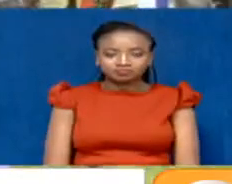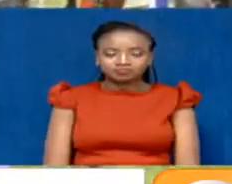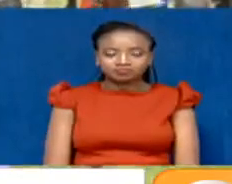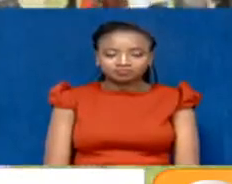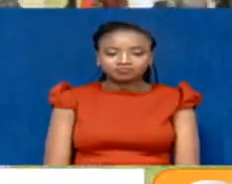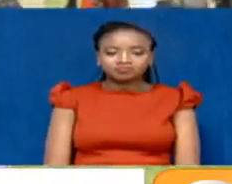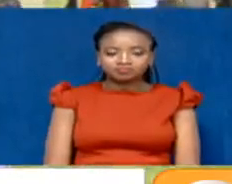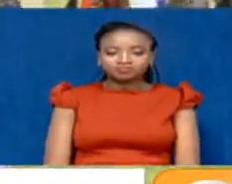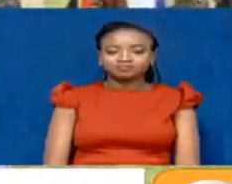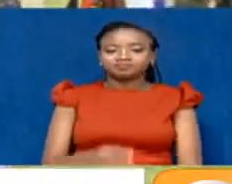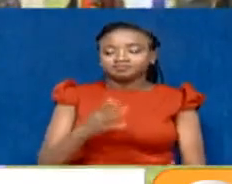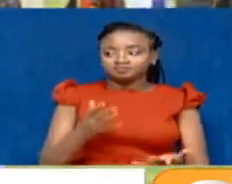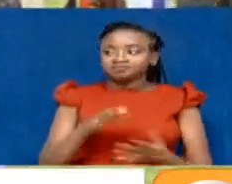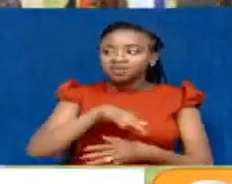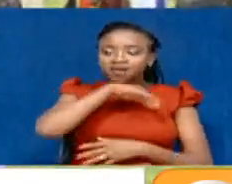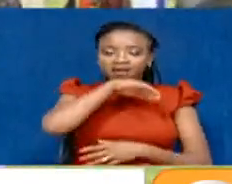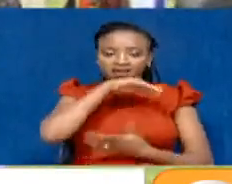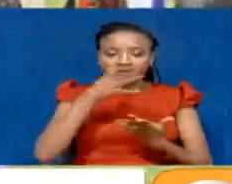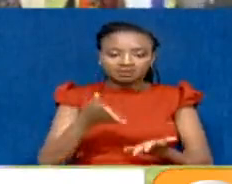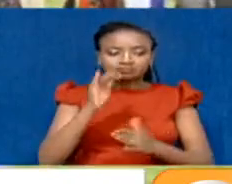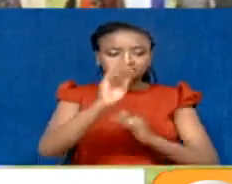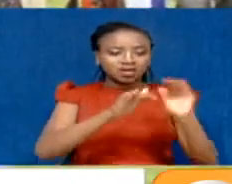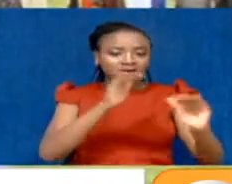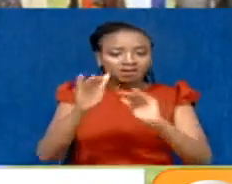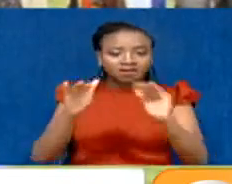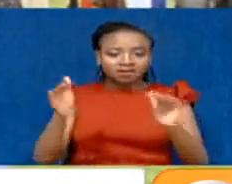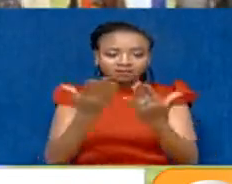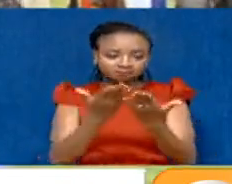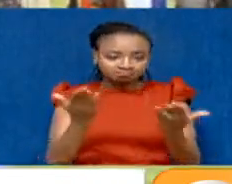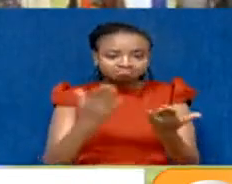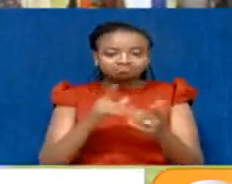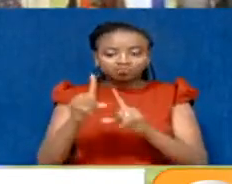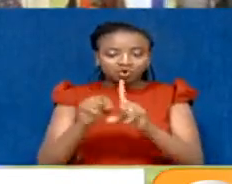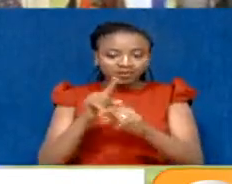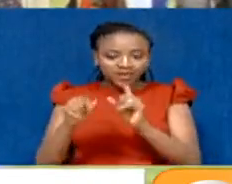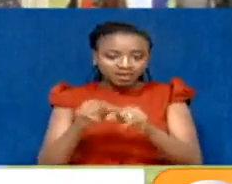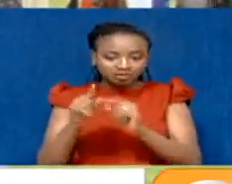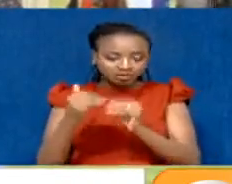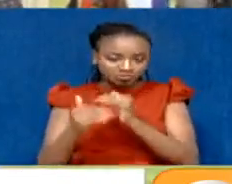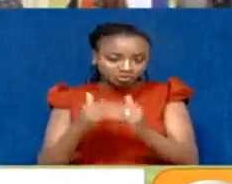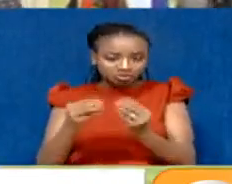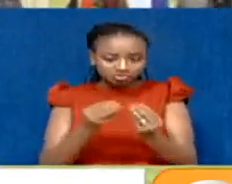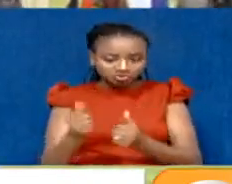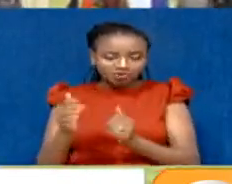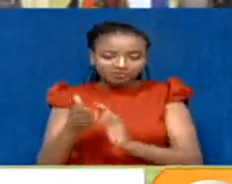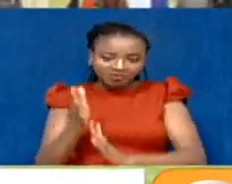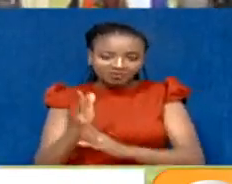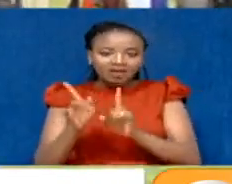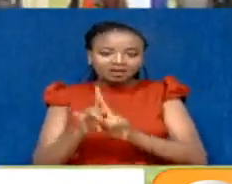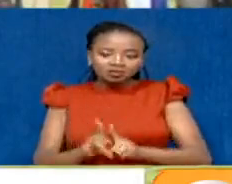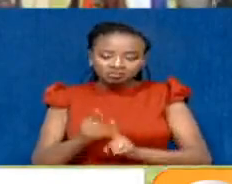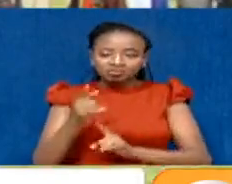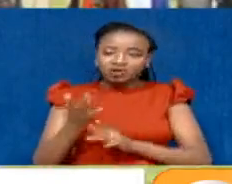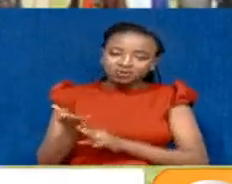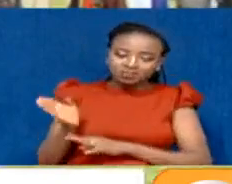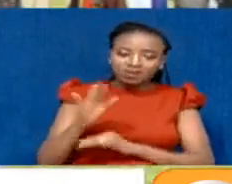ODM leader Raila Odinga is now calling for the heavy nomination dust to settle and rallied his Nyanza backyard to